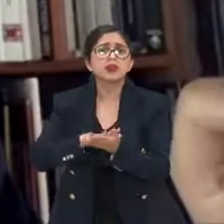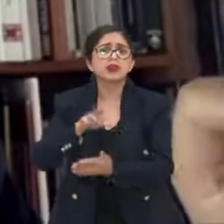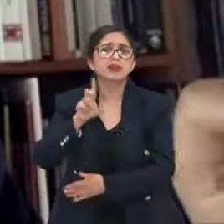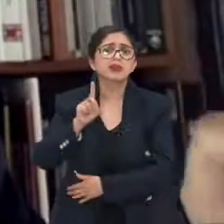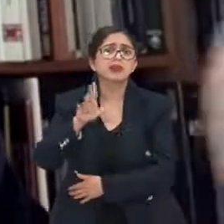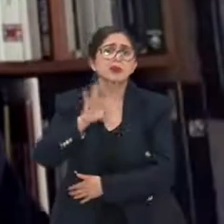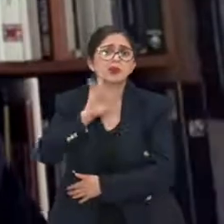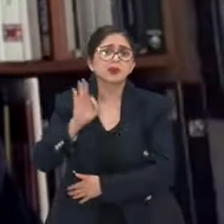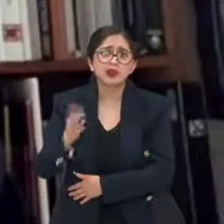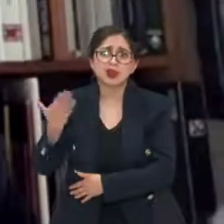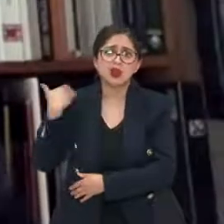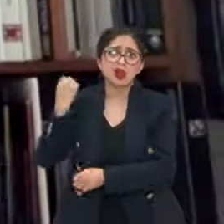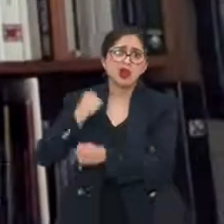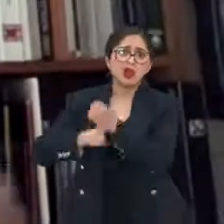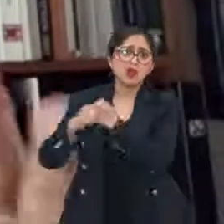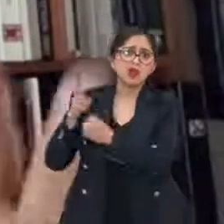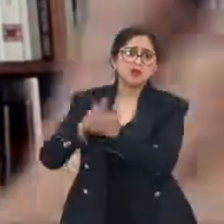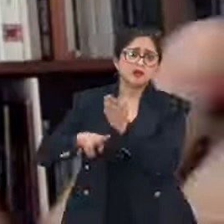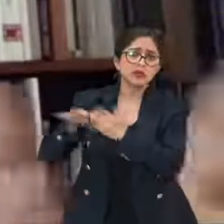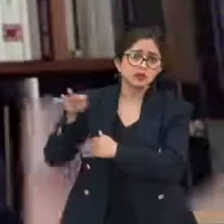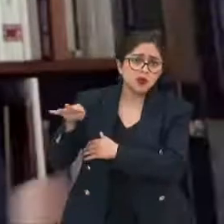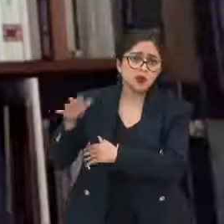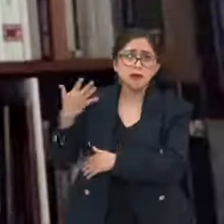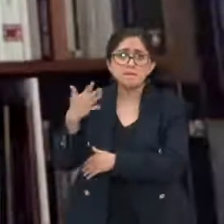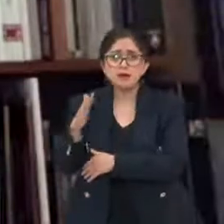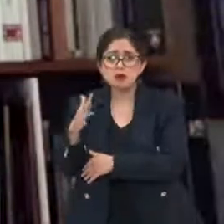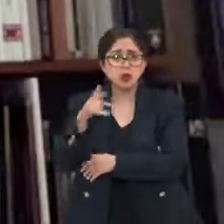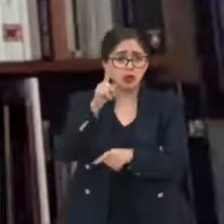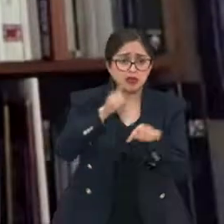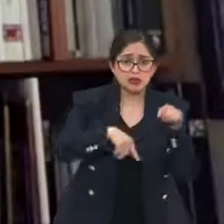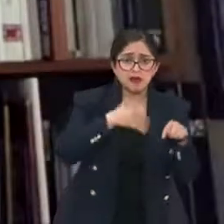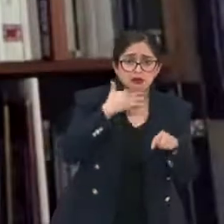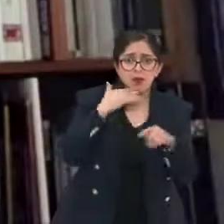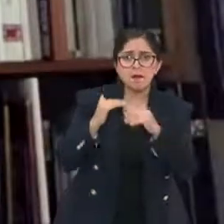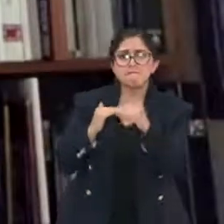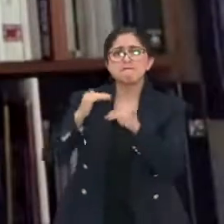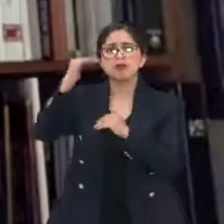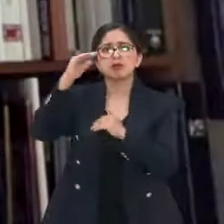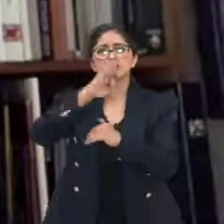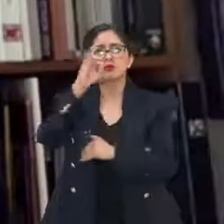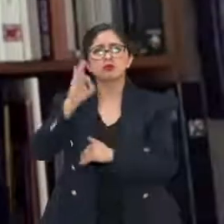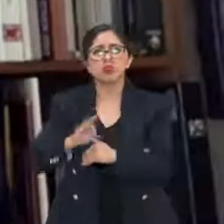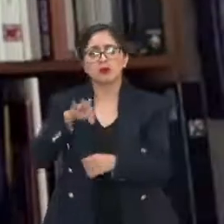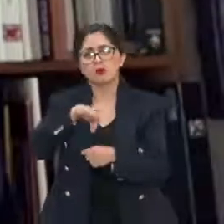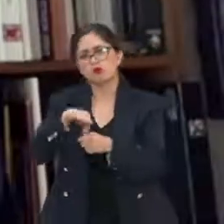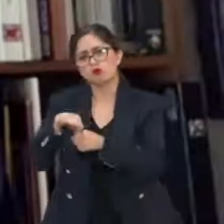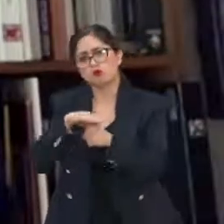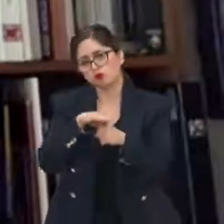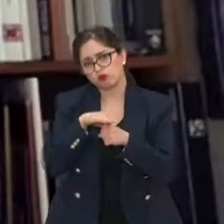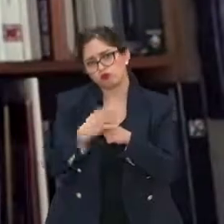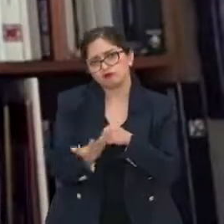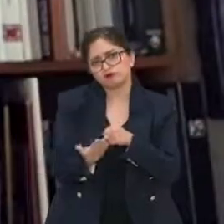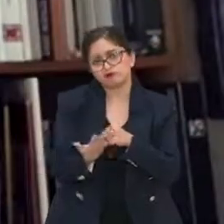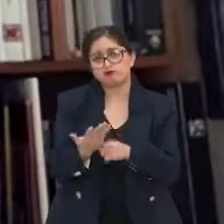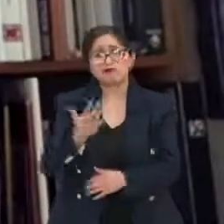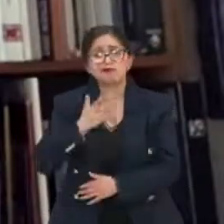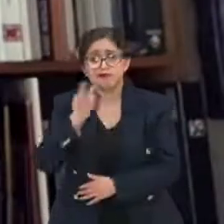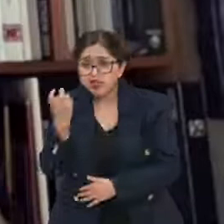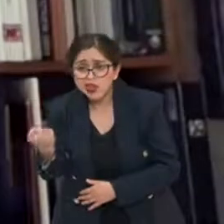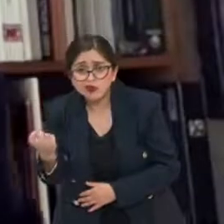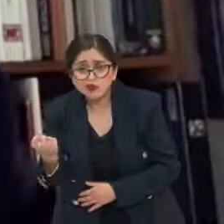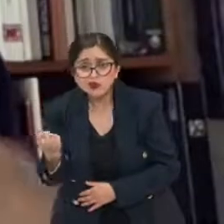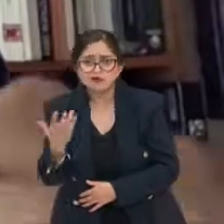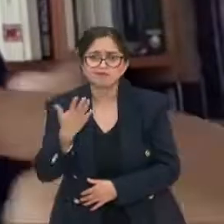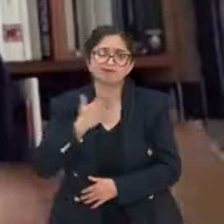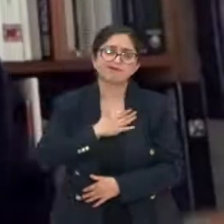fraud, obtained 35% and around 38 or 39%. So that